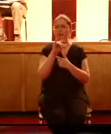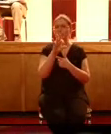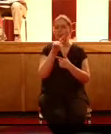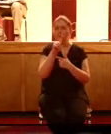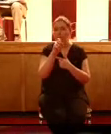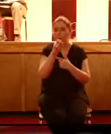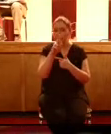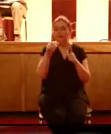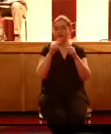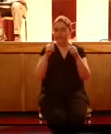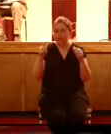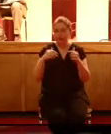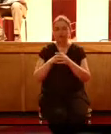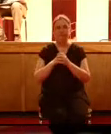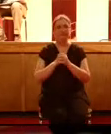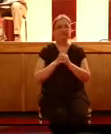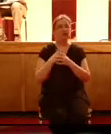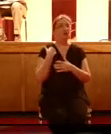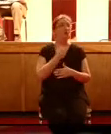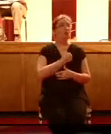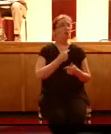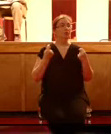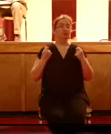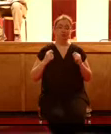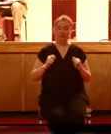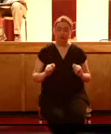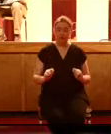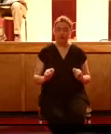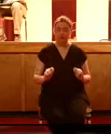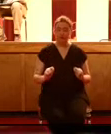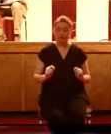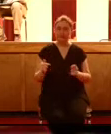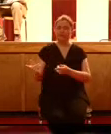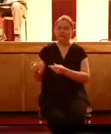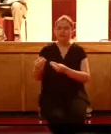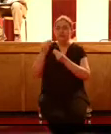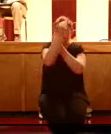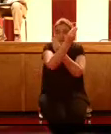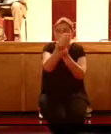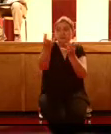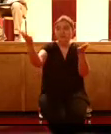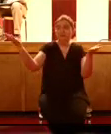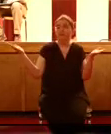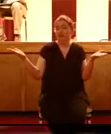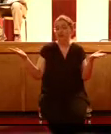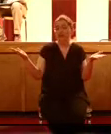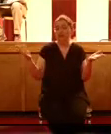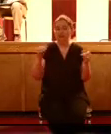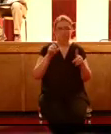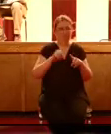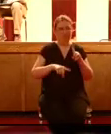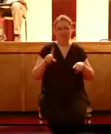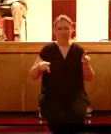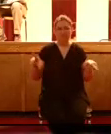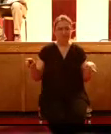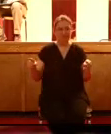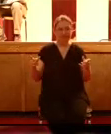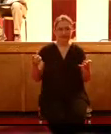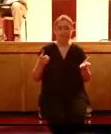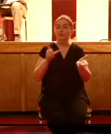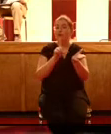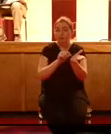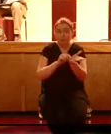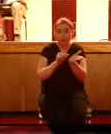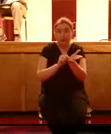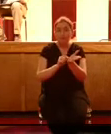to date. We try and get the information out there. I've done a number of articles in the